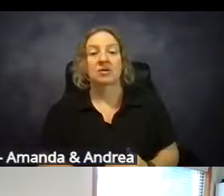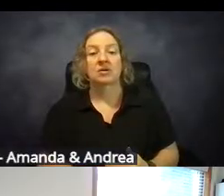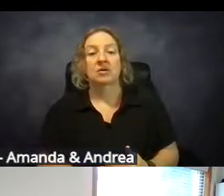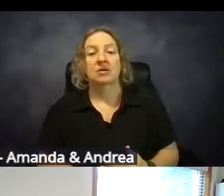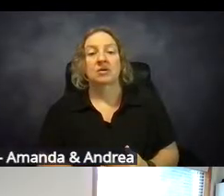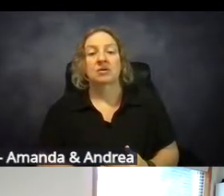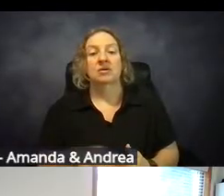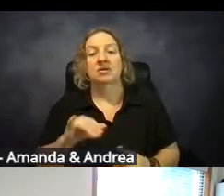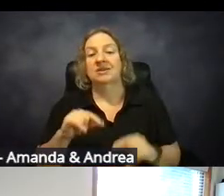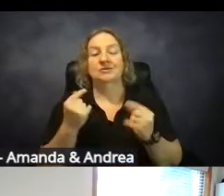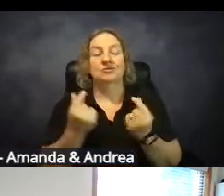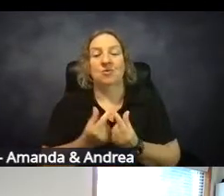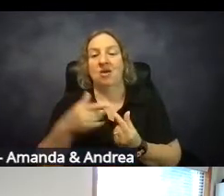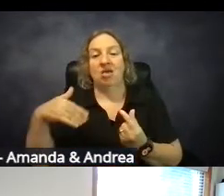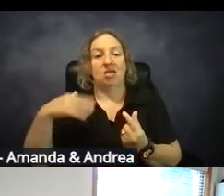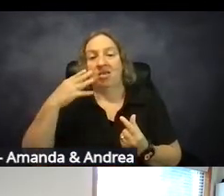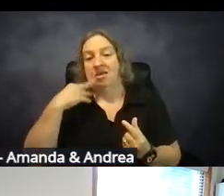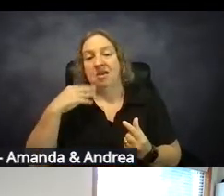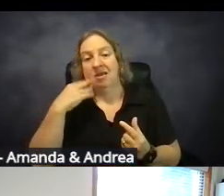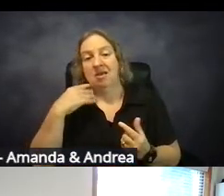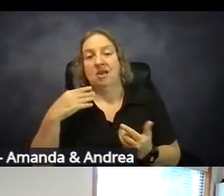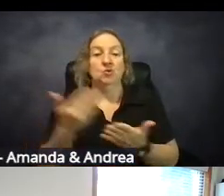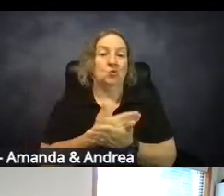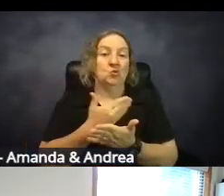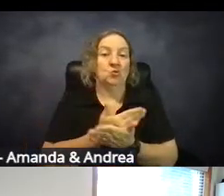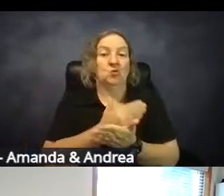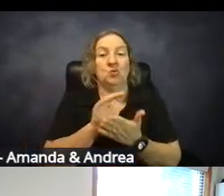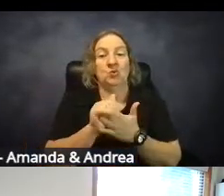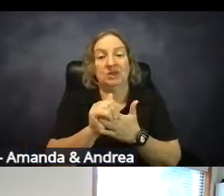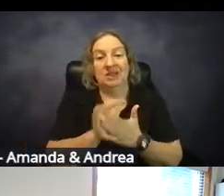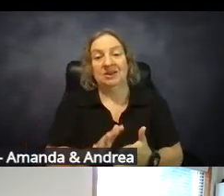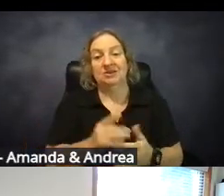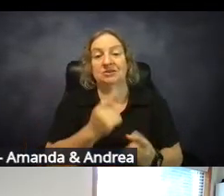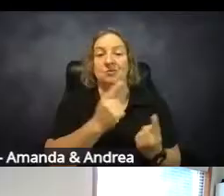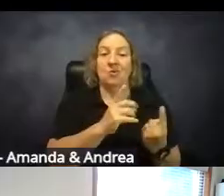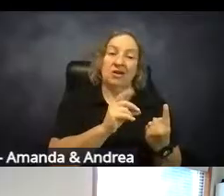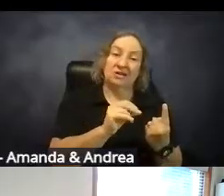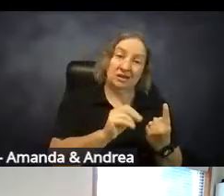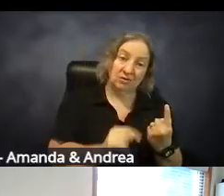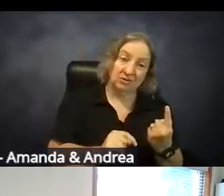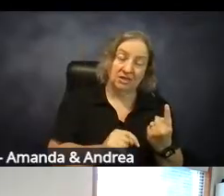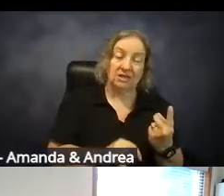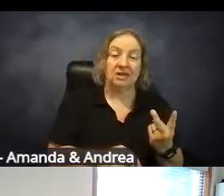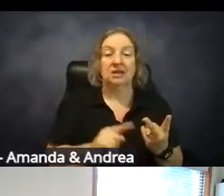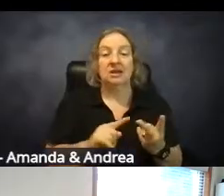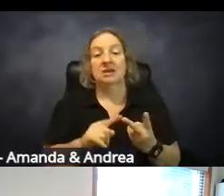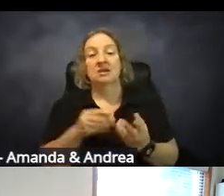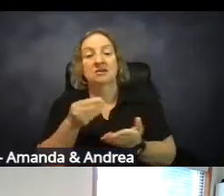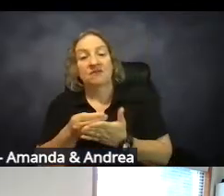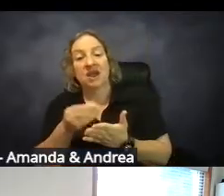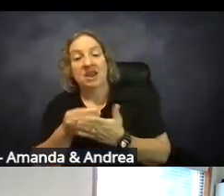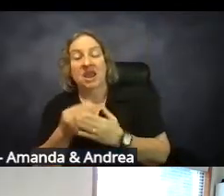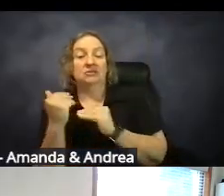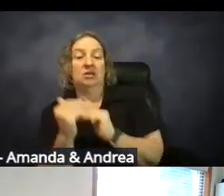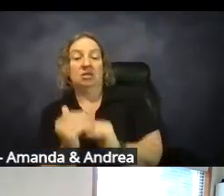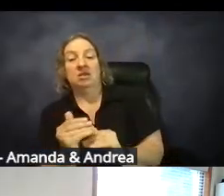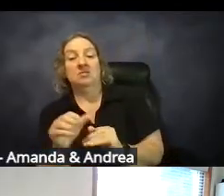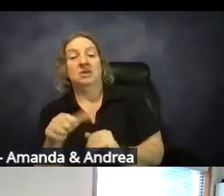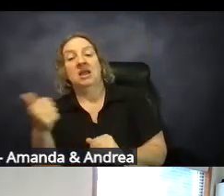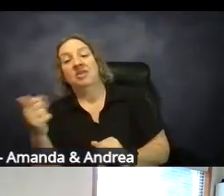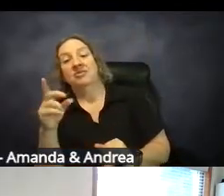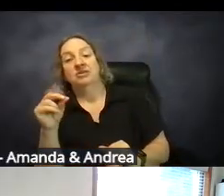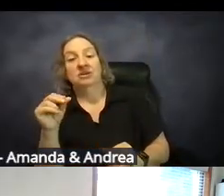these groups. And we had new leadership at one DOT. We have financial constraints at another